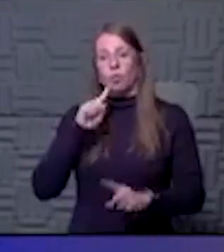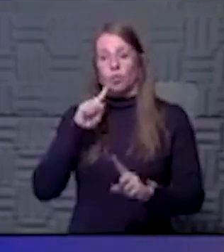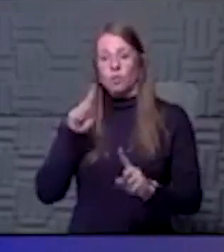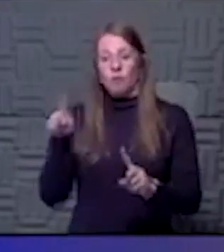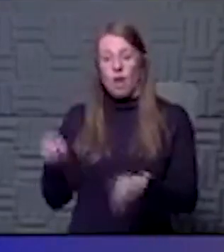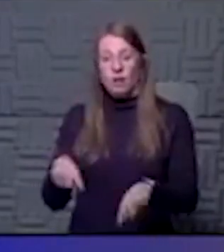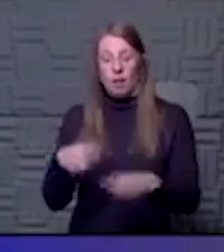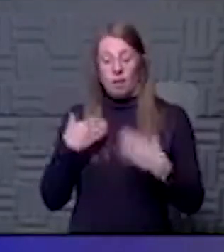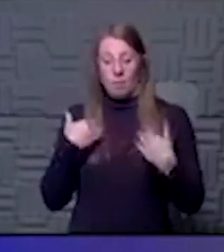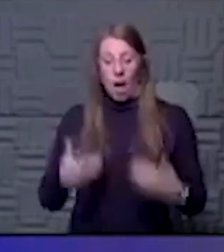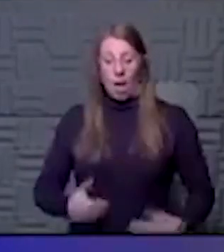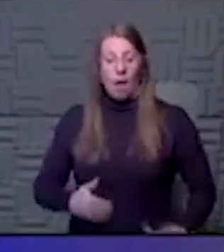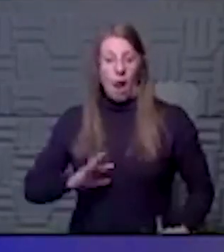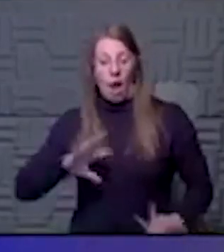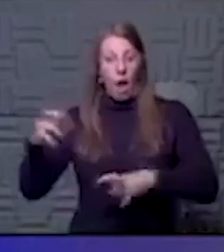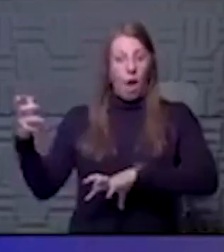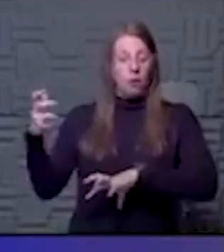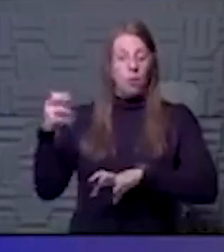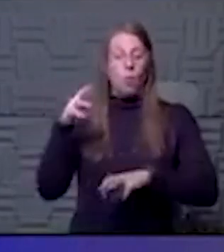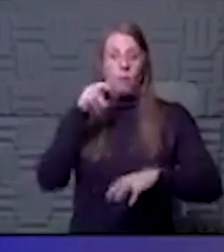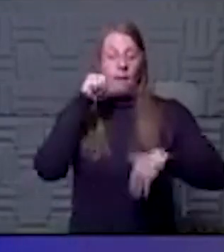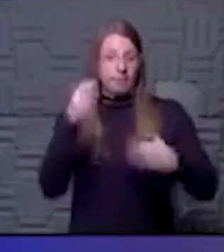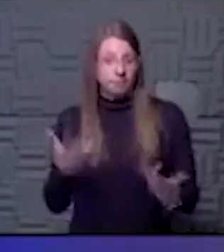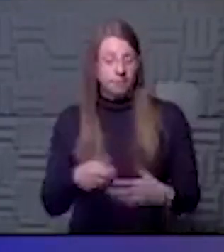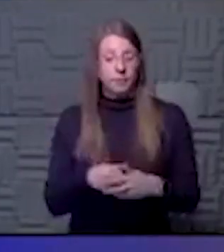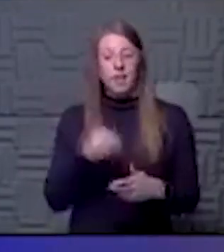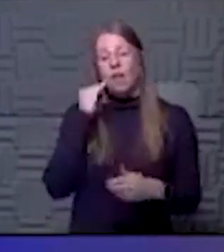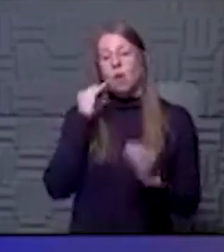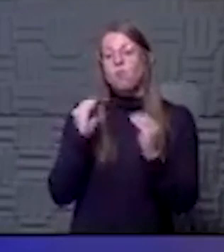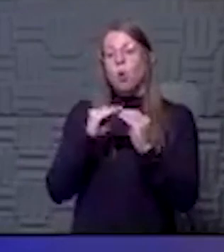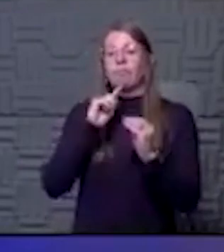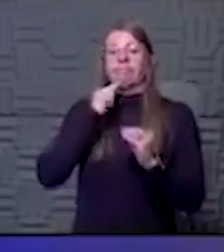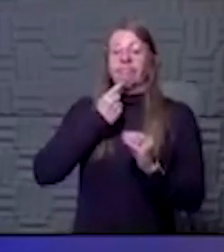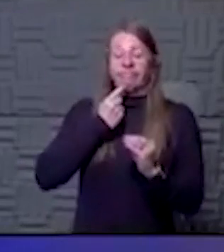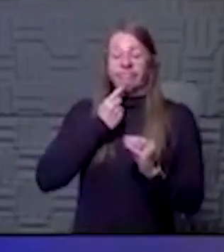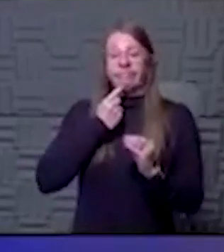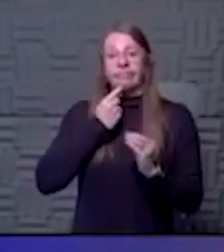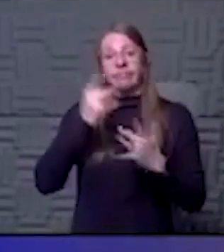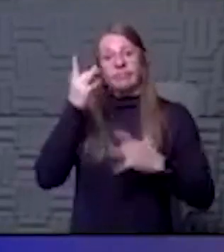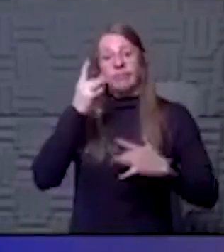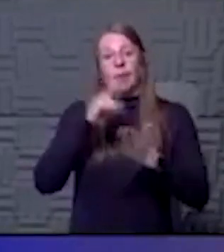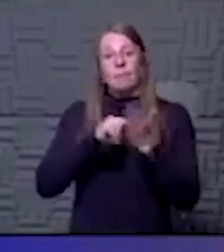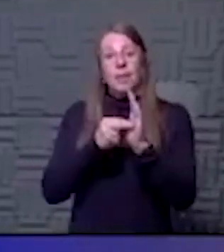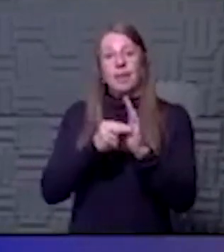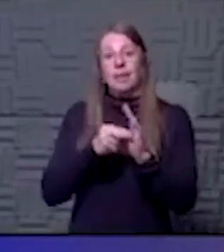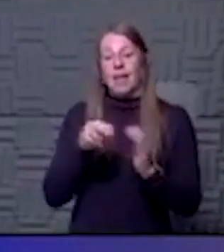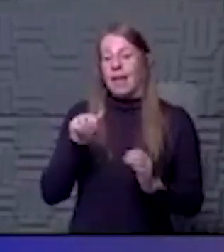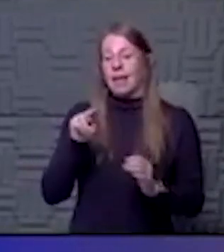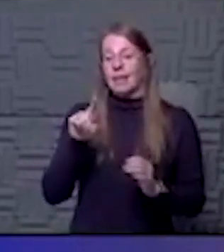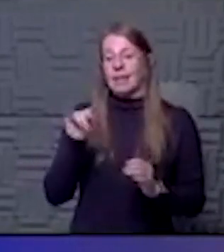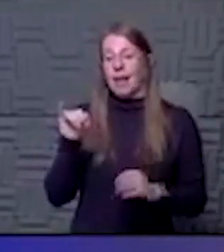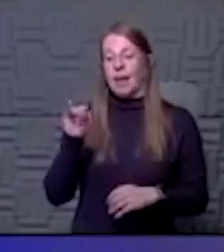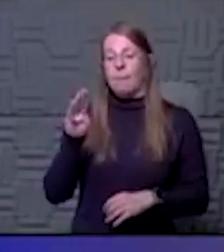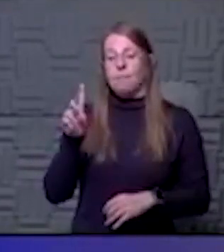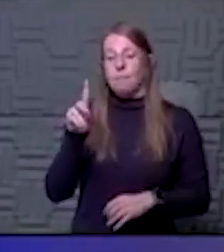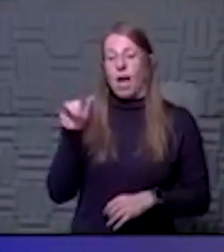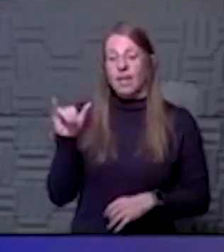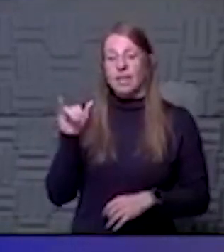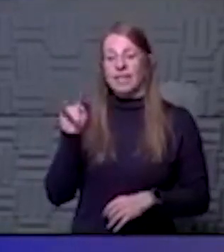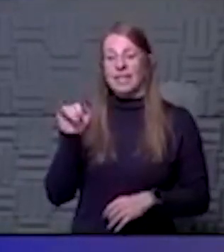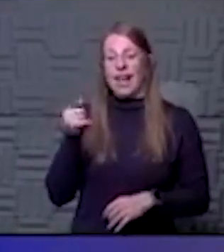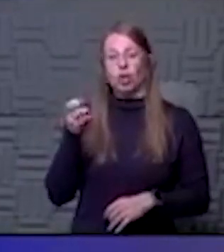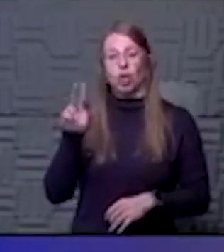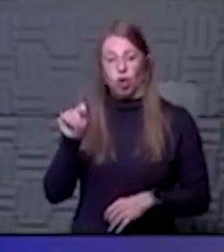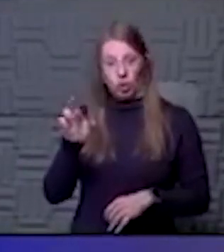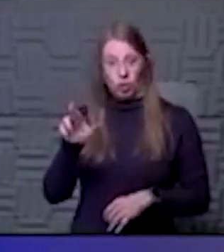we have seen evidence that if you have more severe or critical disease, you tend to have a higher antibody titer. And we use the antibody titer,